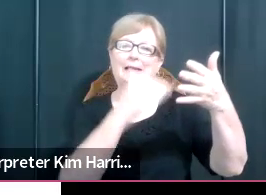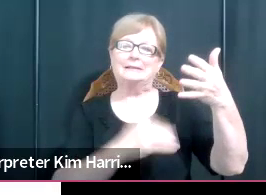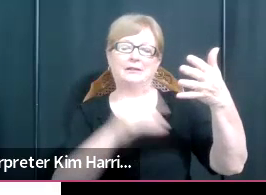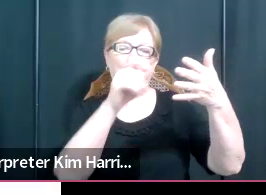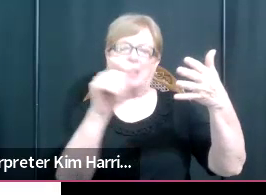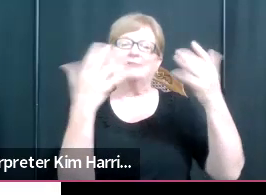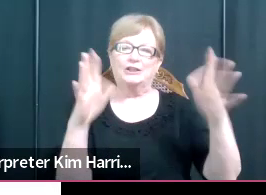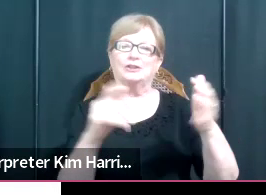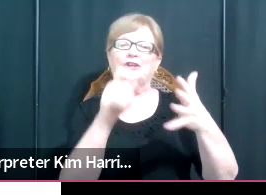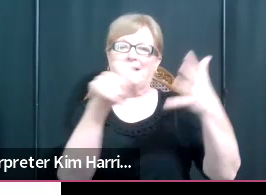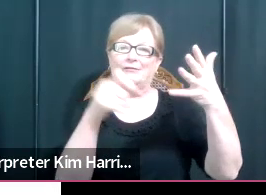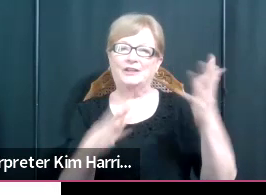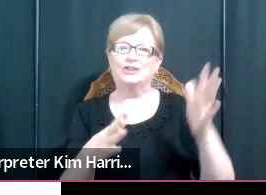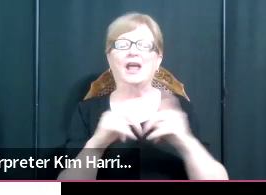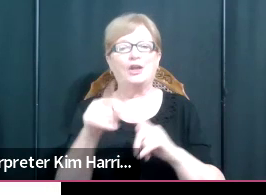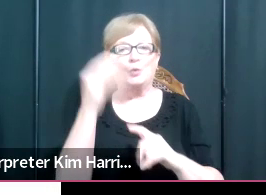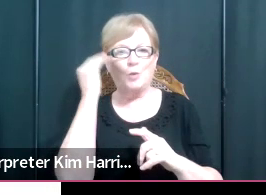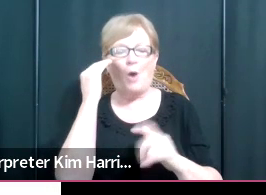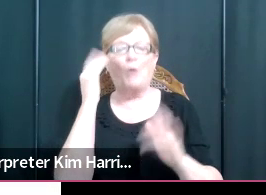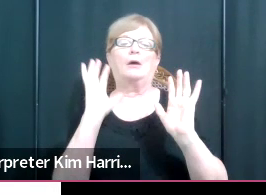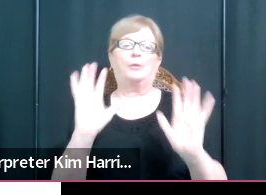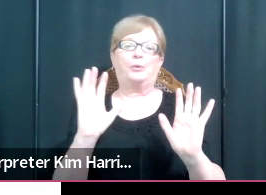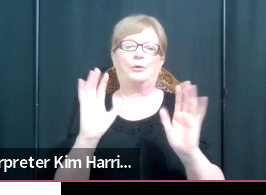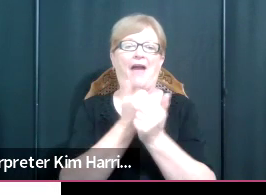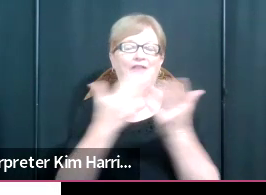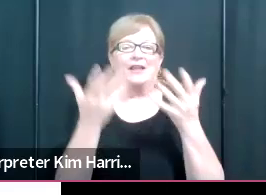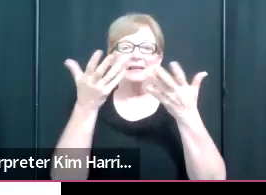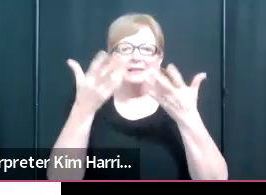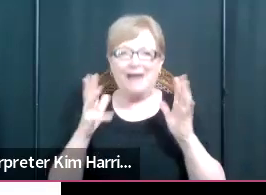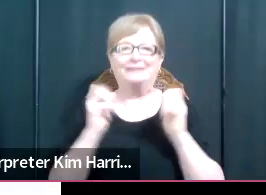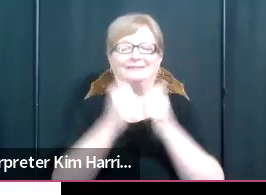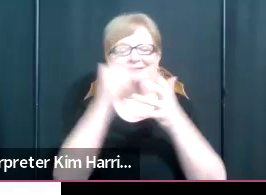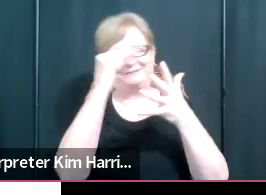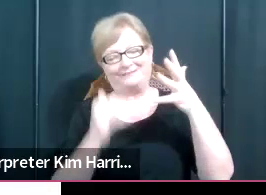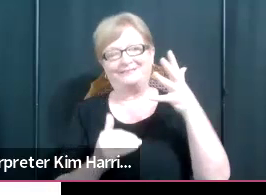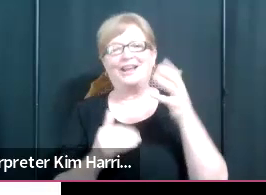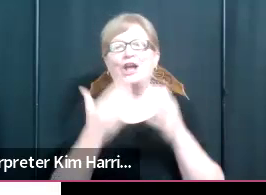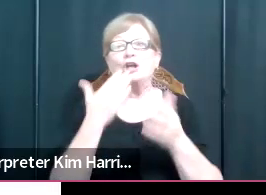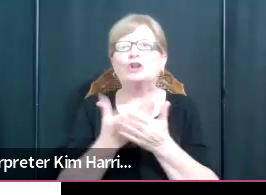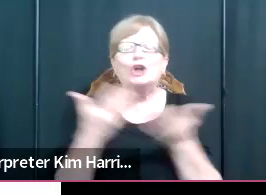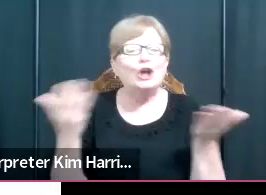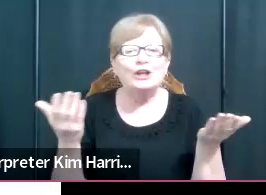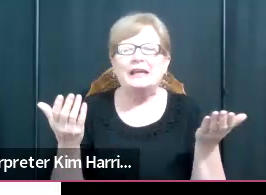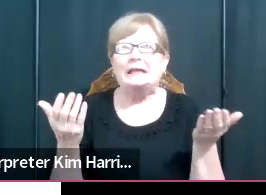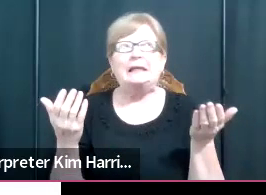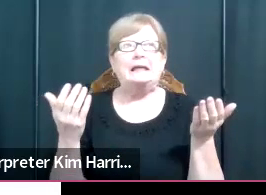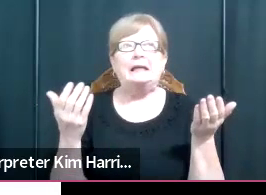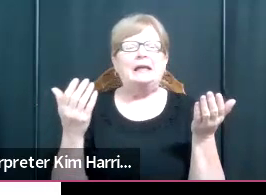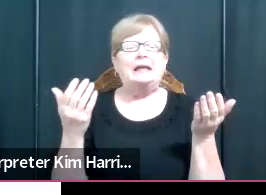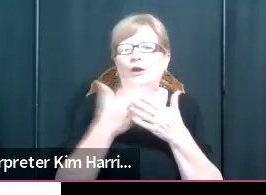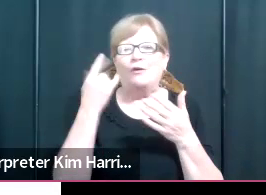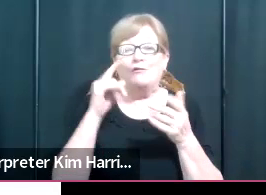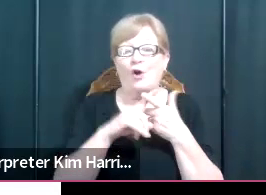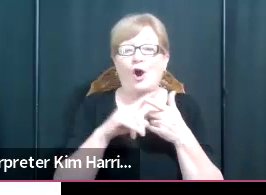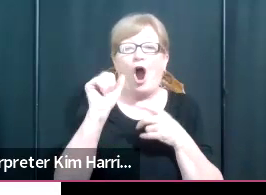off. B, you know, you haven't missed anything. And those are also good for like